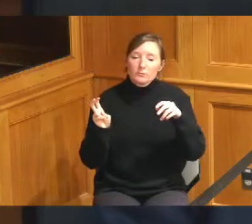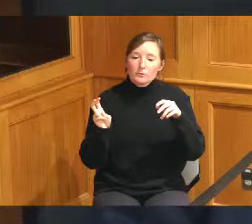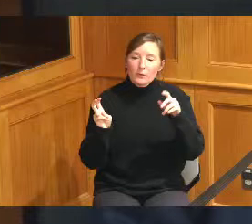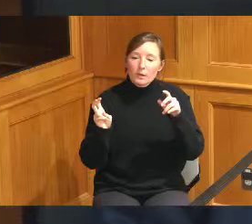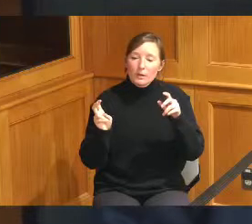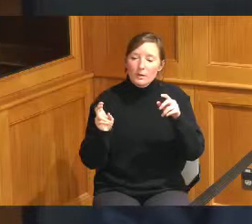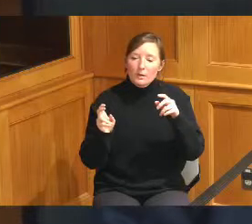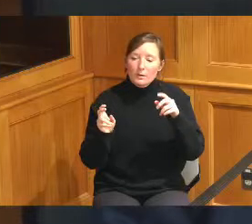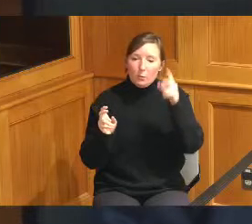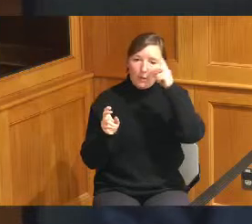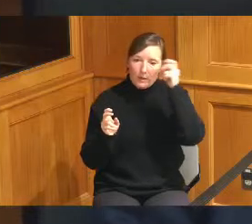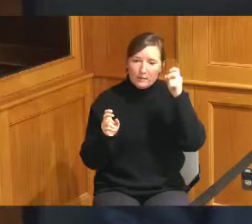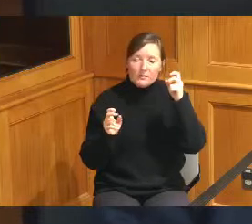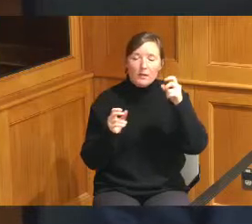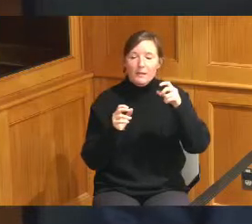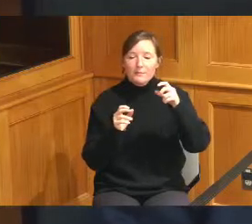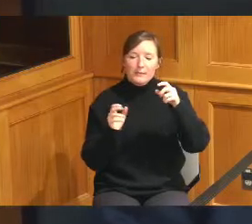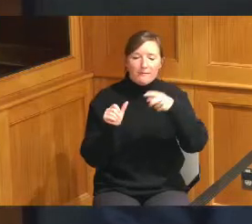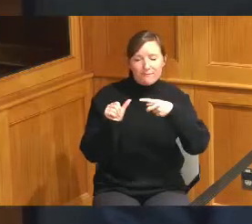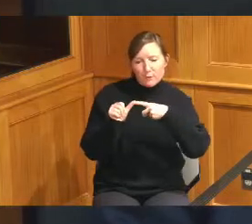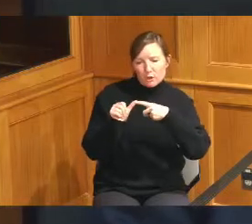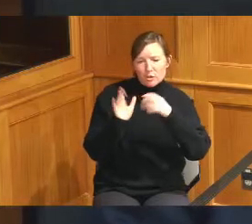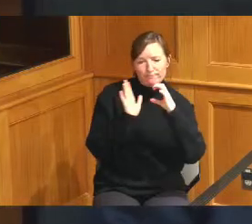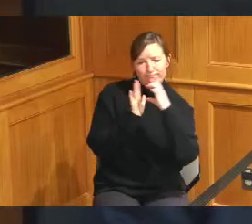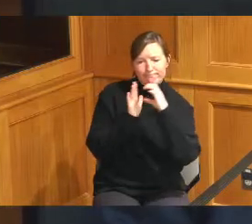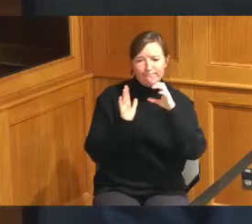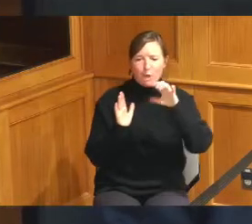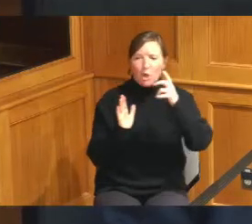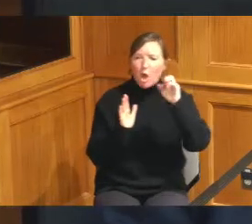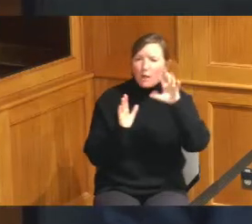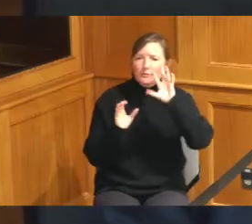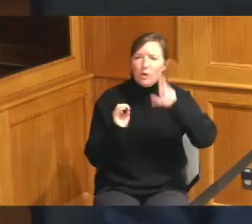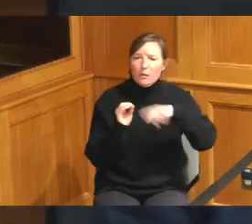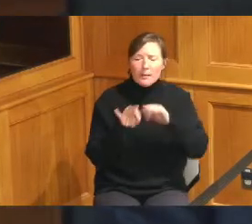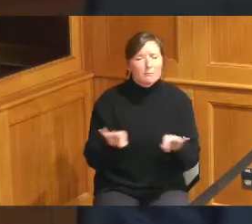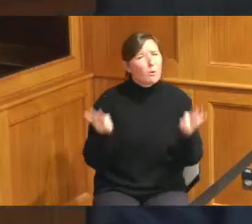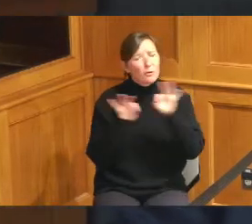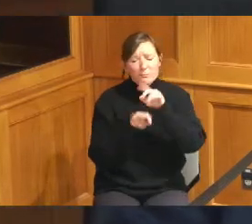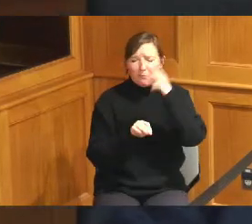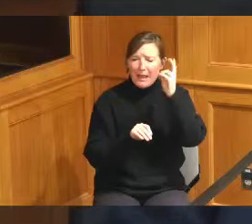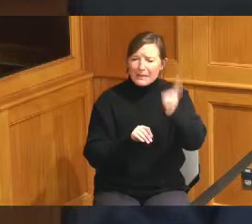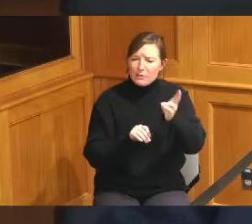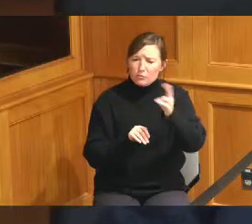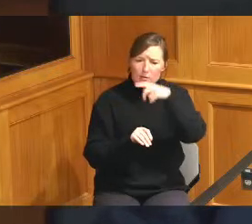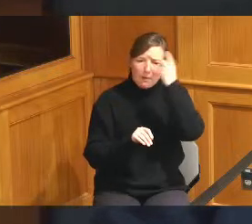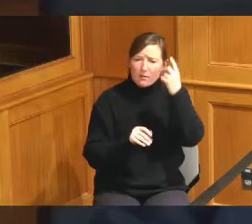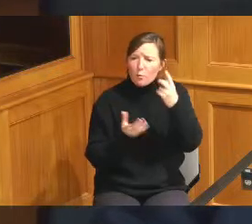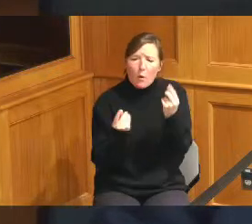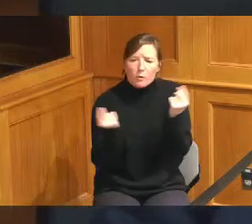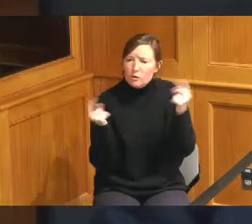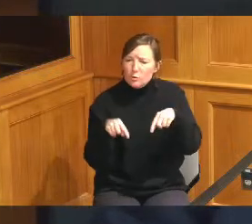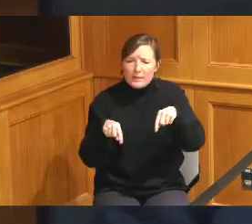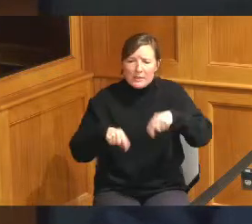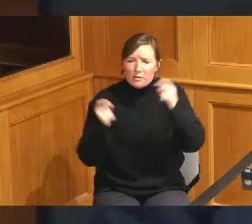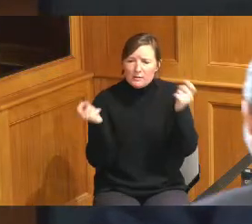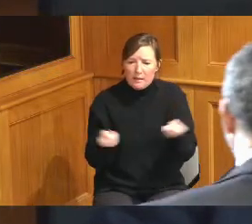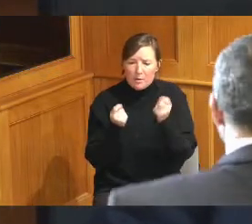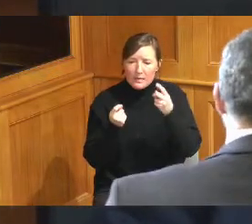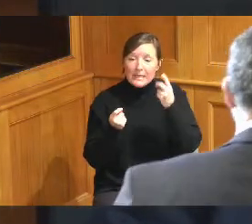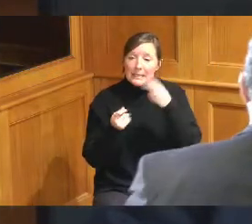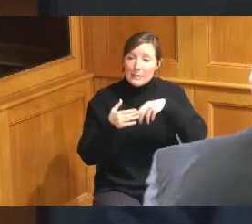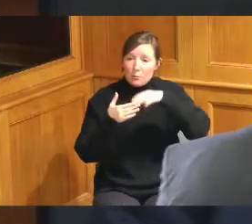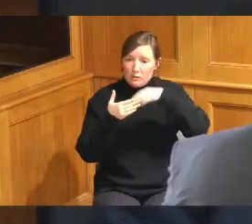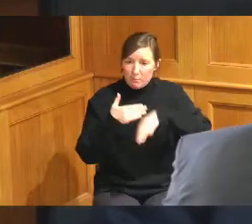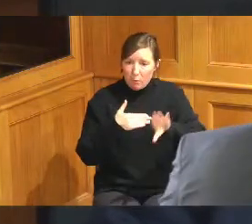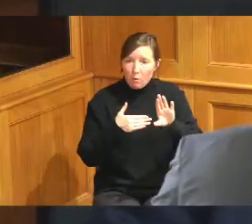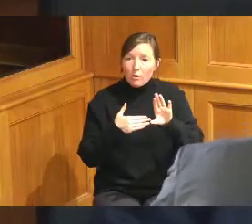first clause that talks about the importance of Black History Month and what we're doing, celebrating here today. So whereas Marvin Smith was born